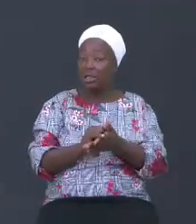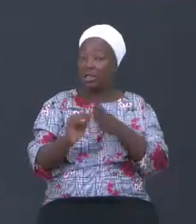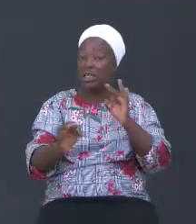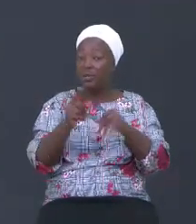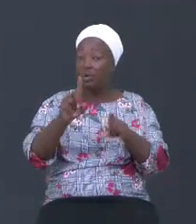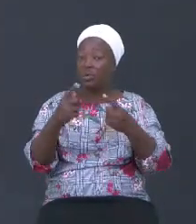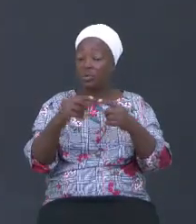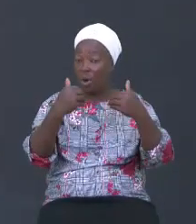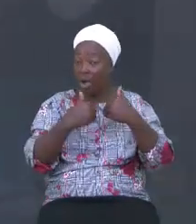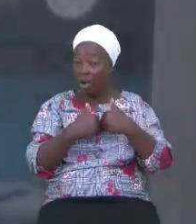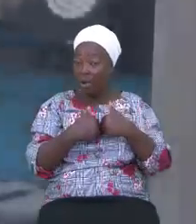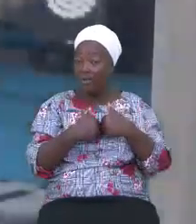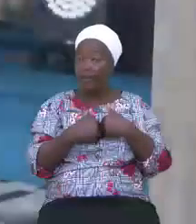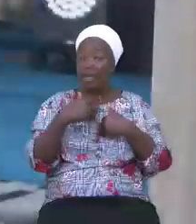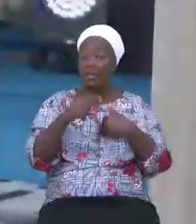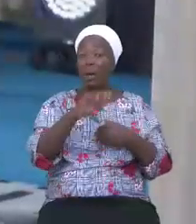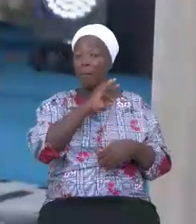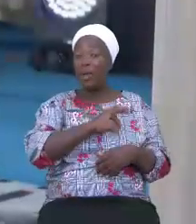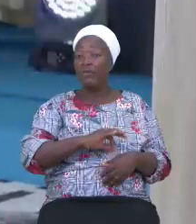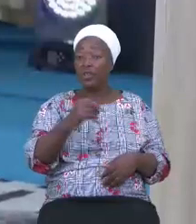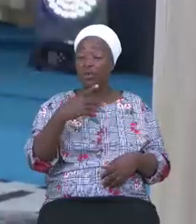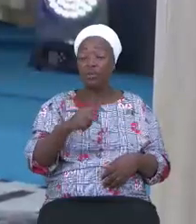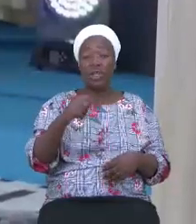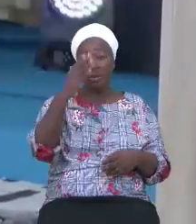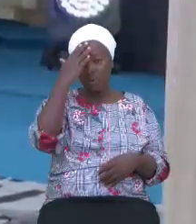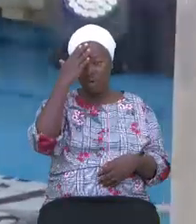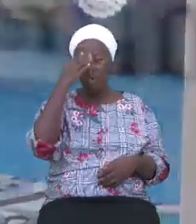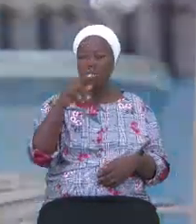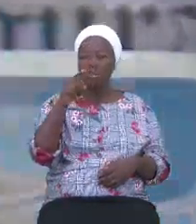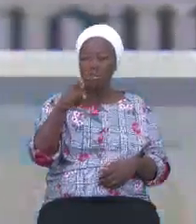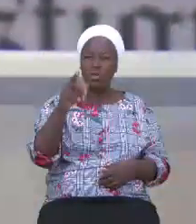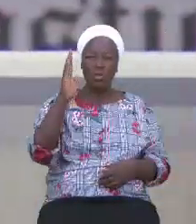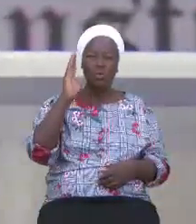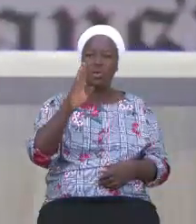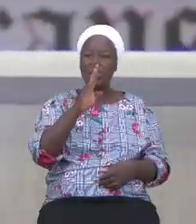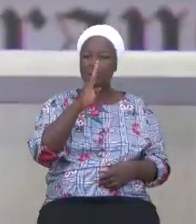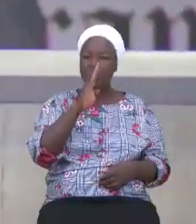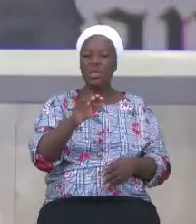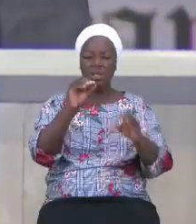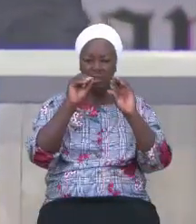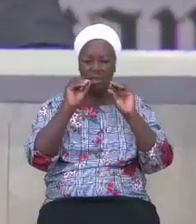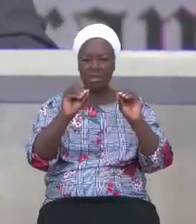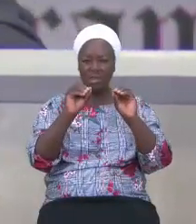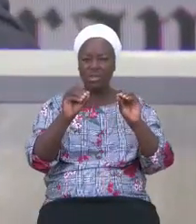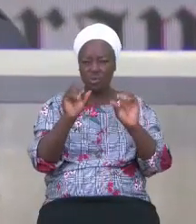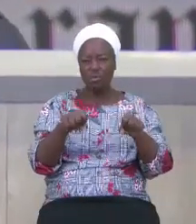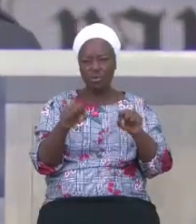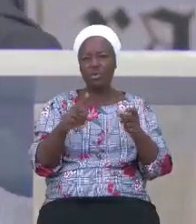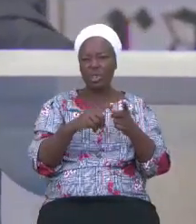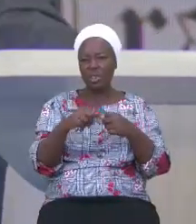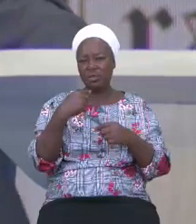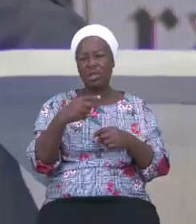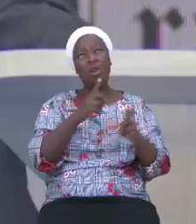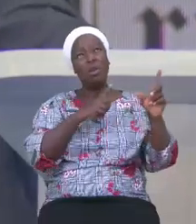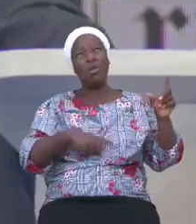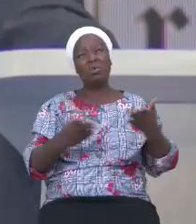to have the benefit of the knowledge, you will be teachable. You'll say, "Lord, here am I. What